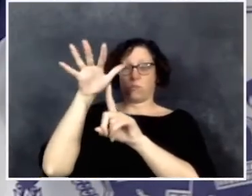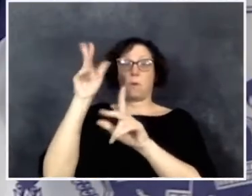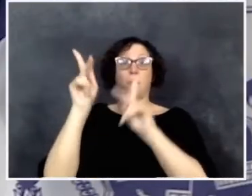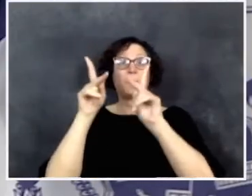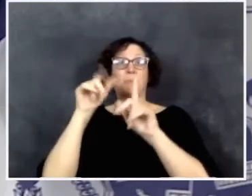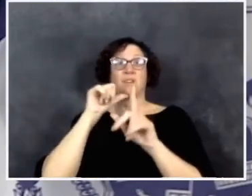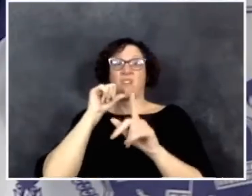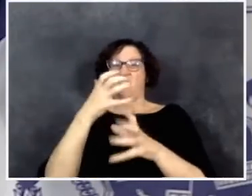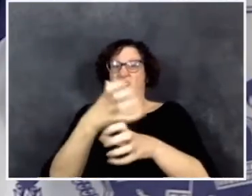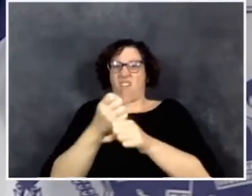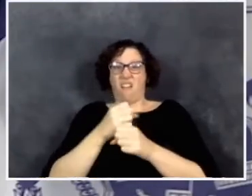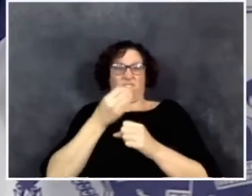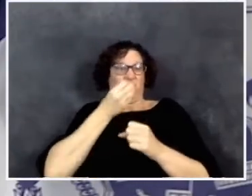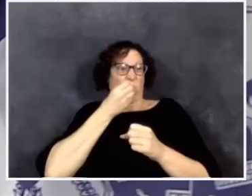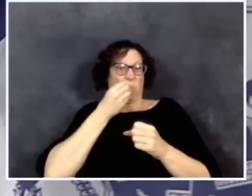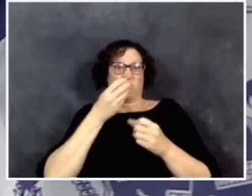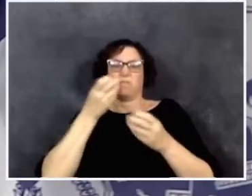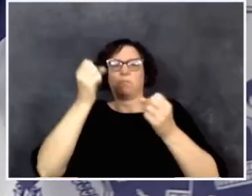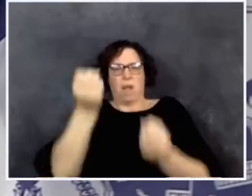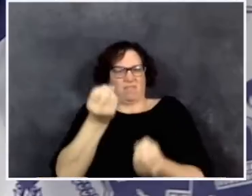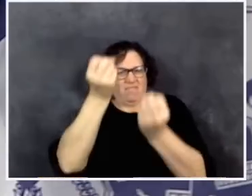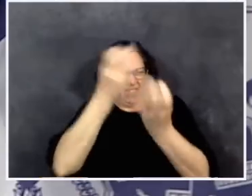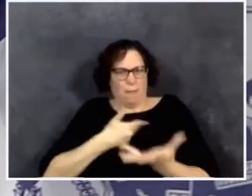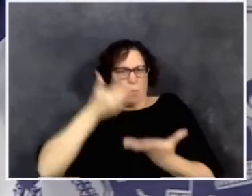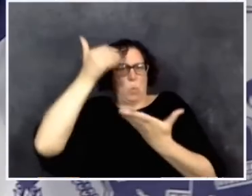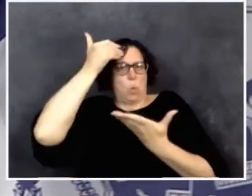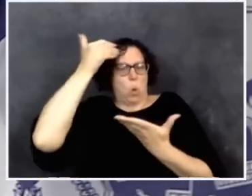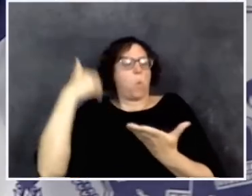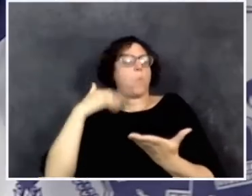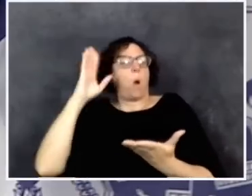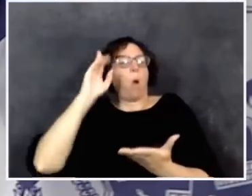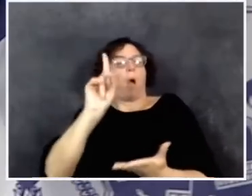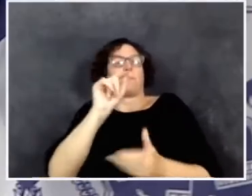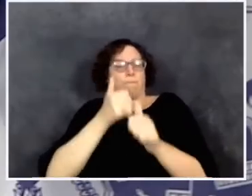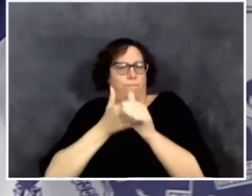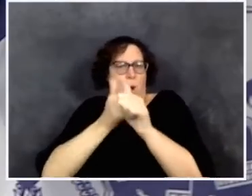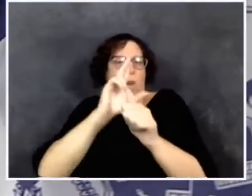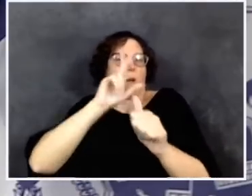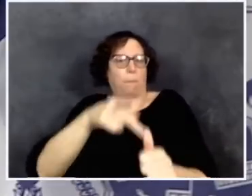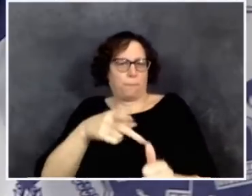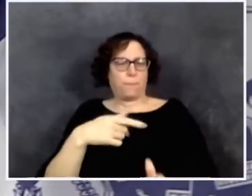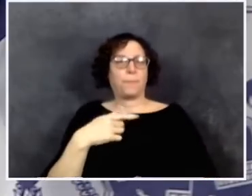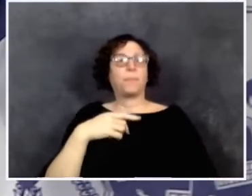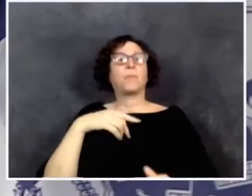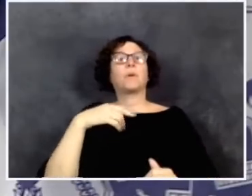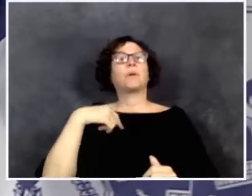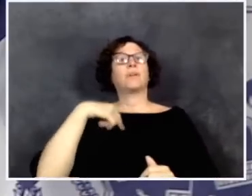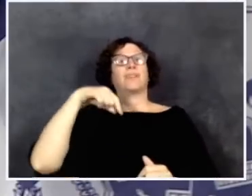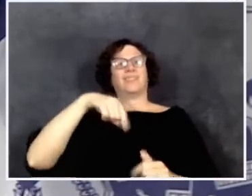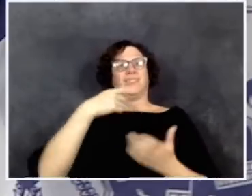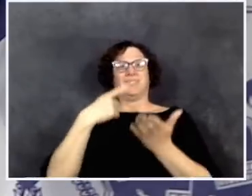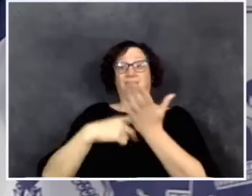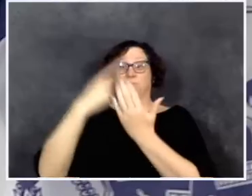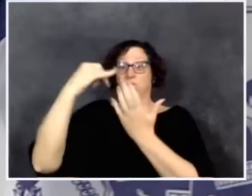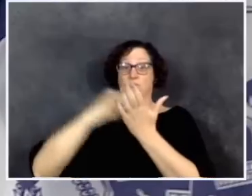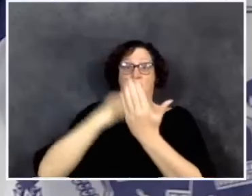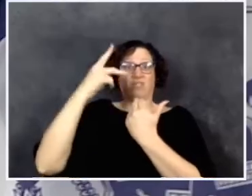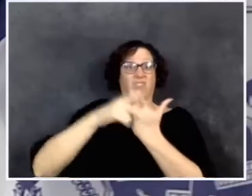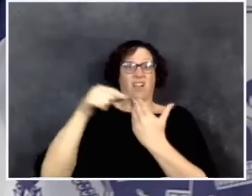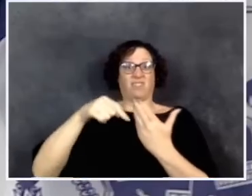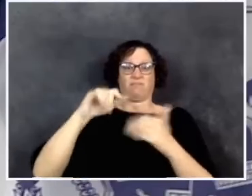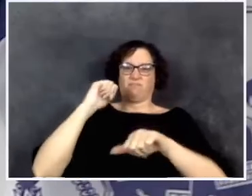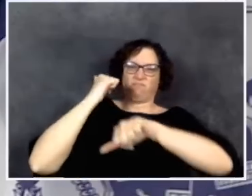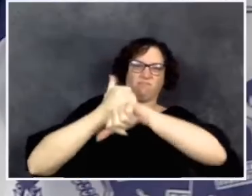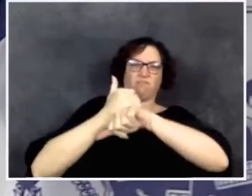vast, vast endeavor. Remember, we're projecting now that for the month of April, we're talking about serving about 10 million meals. So this